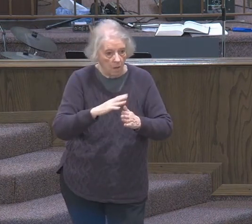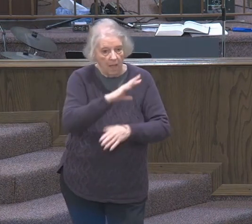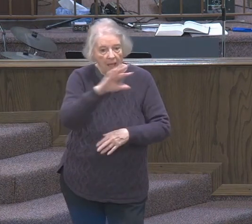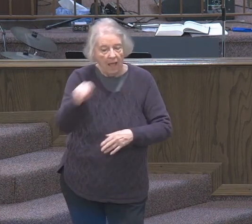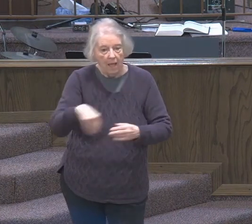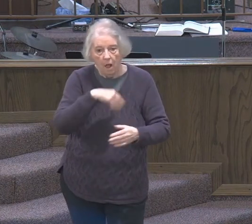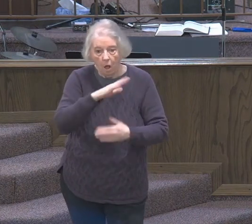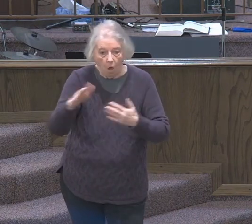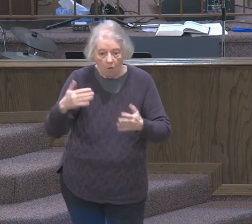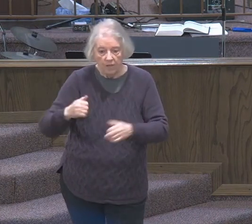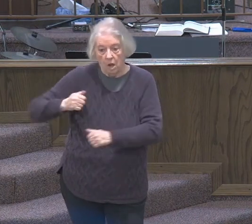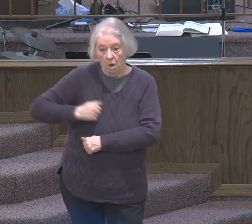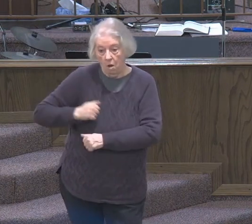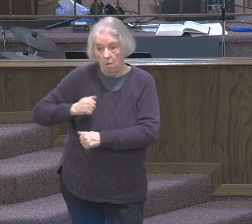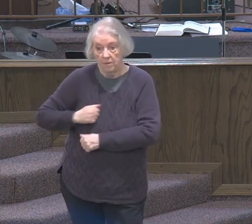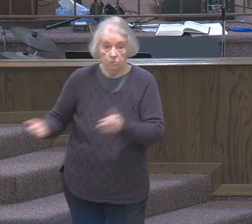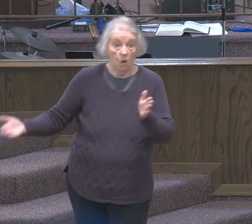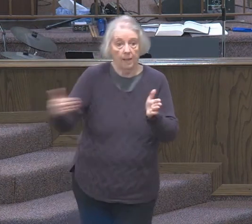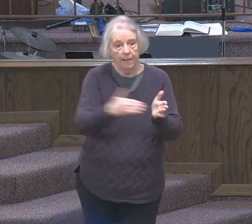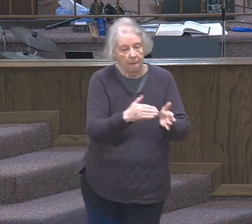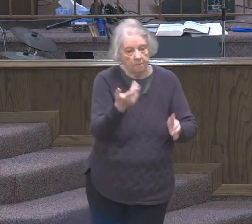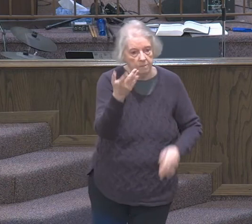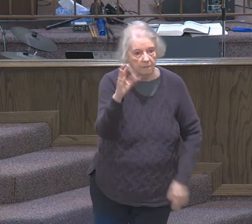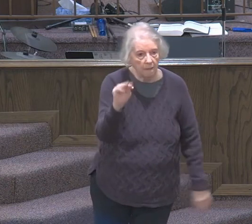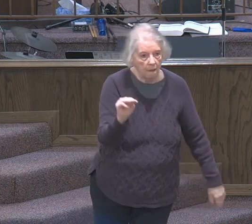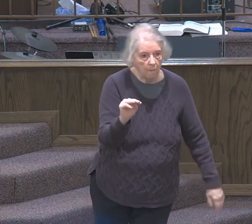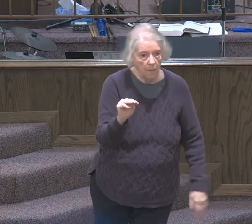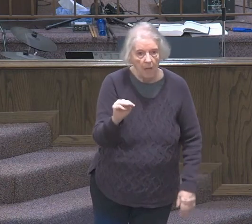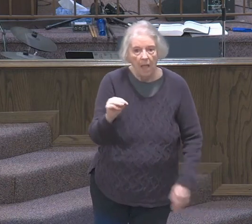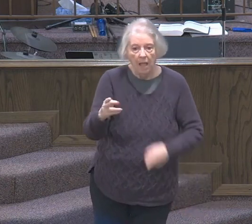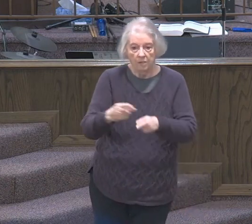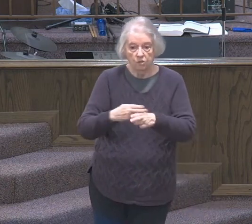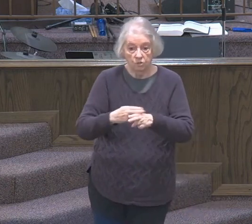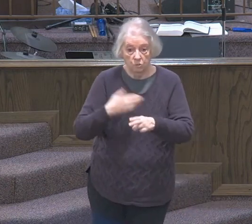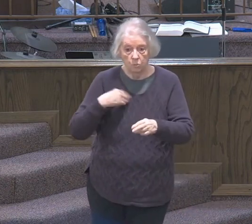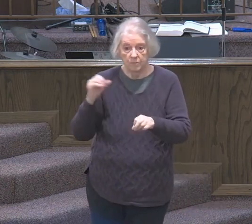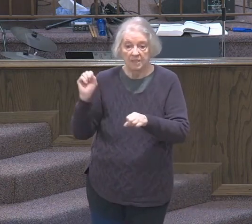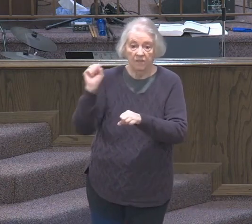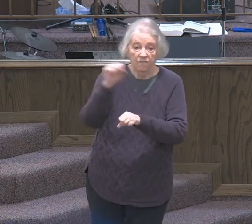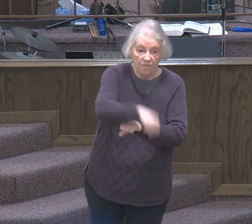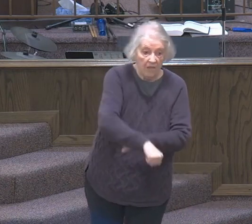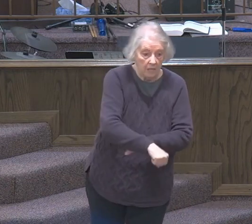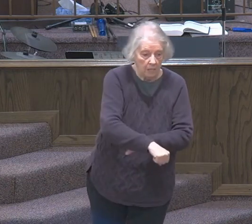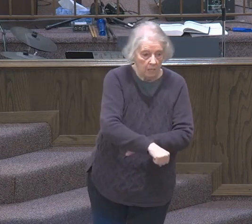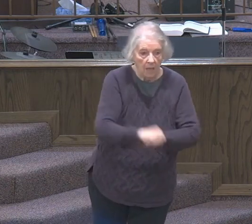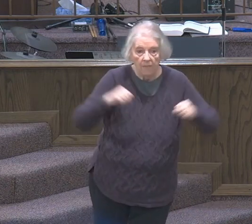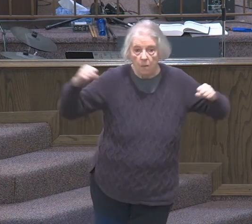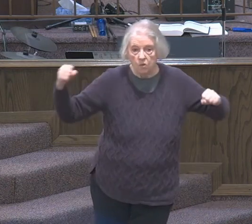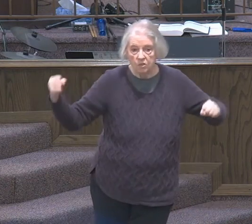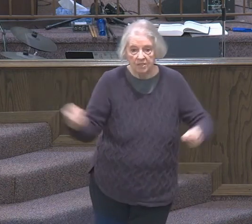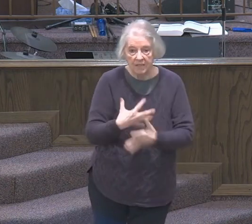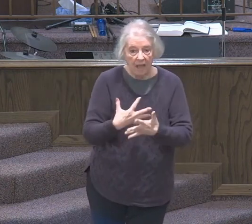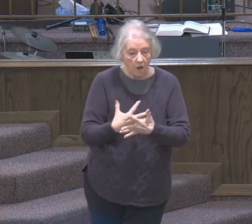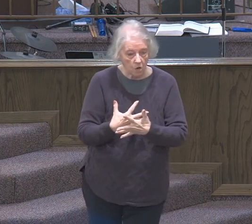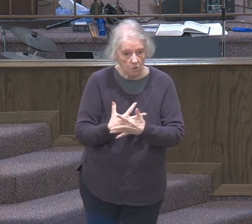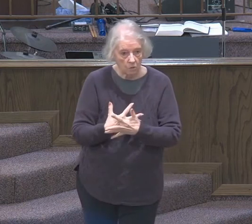armies were coming against them. They were going to be defeated. The Moabites and the Edomites